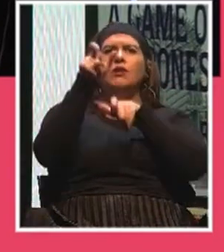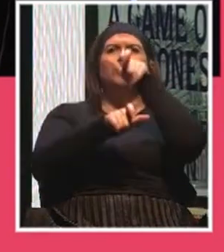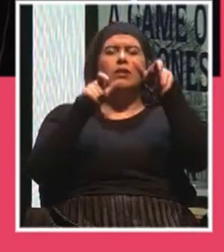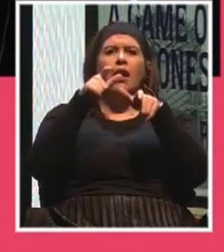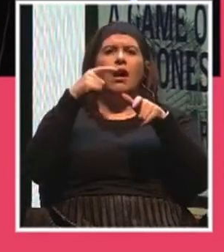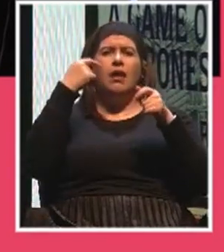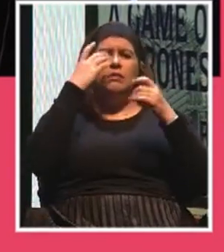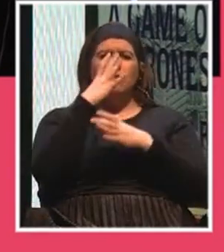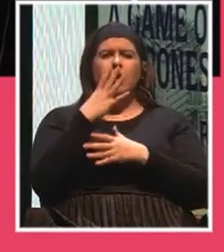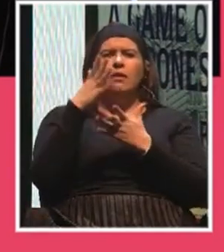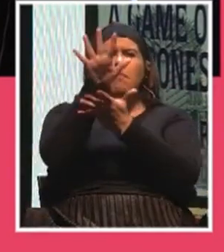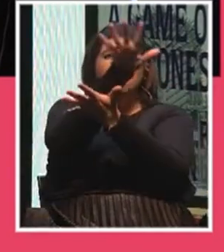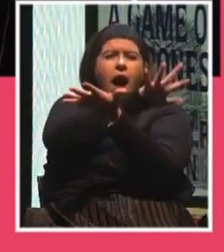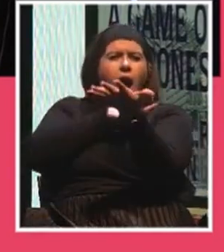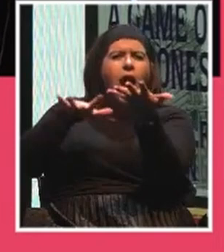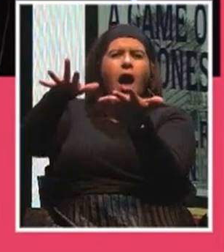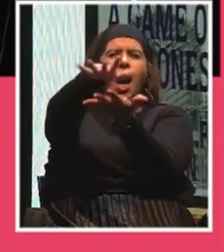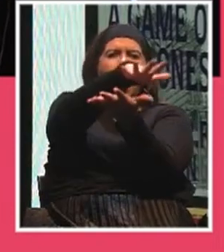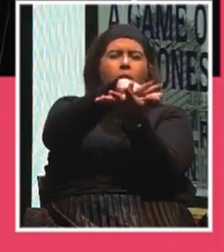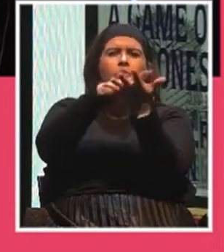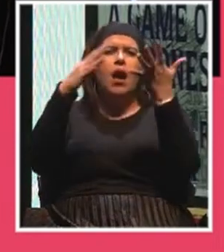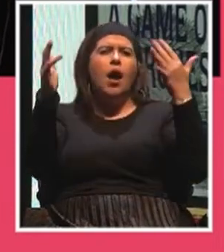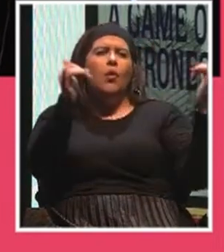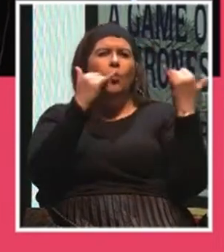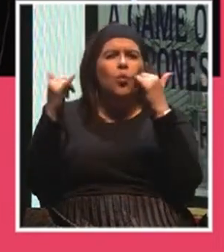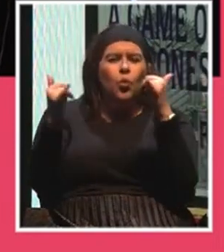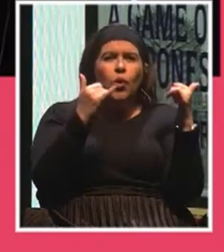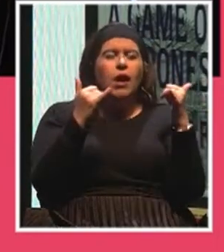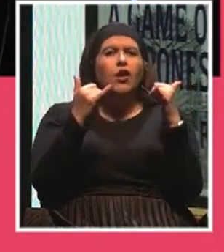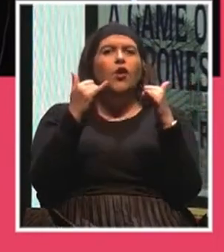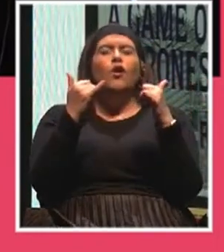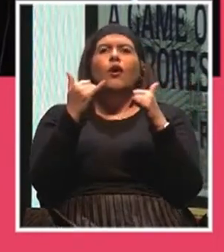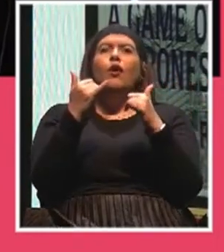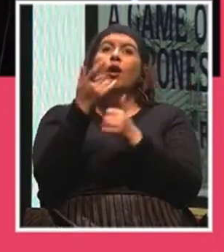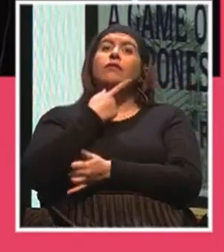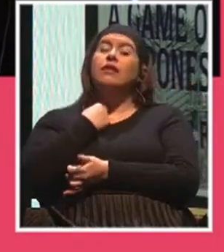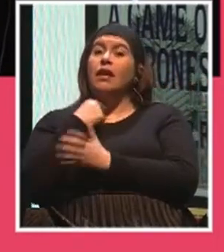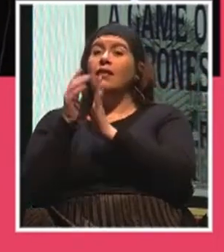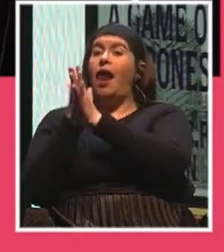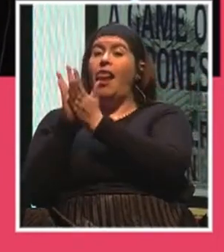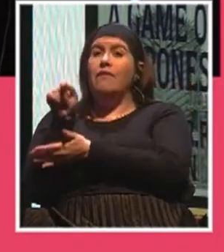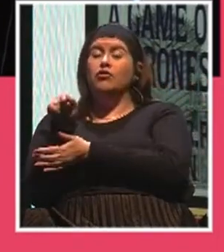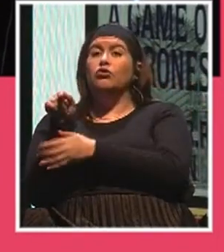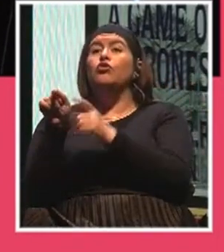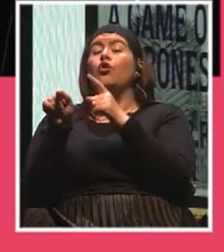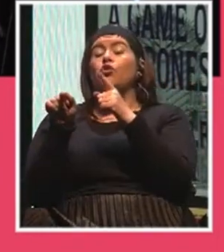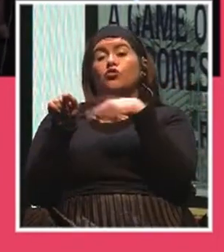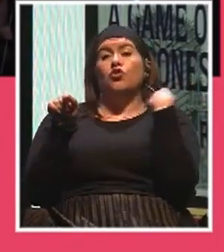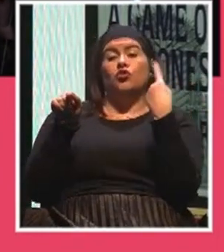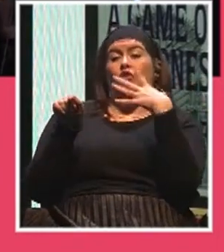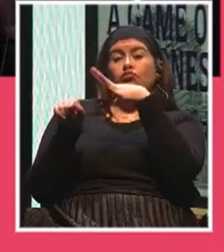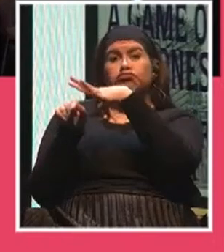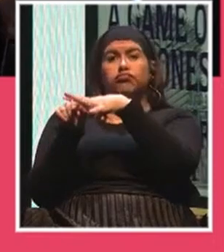is, with the books, we started reading the books because the way that we ran our content operation, we would go